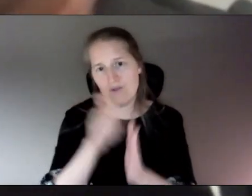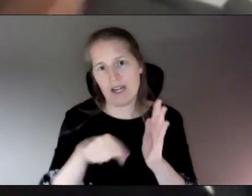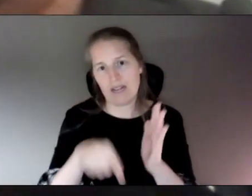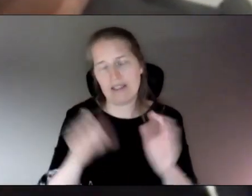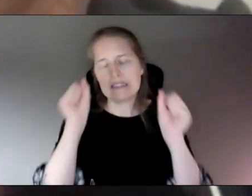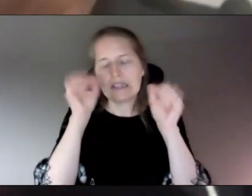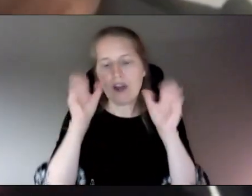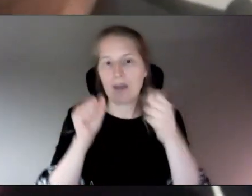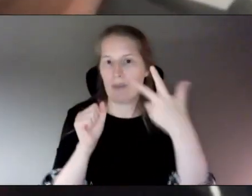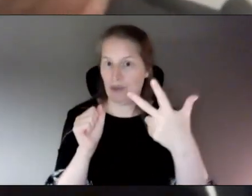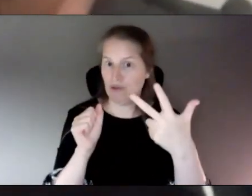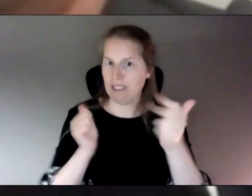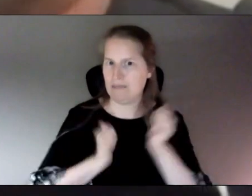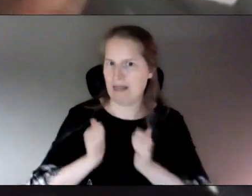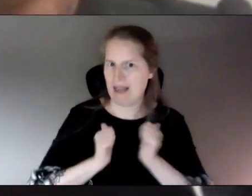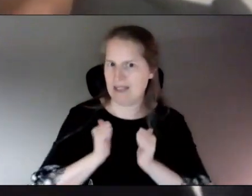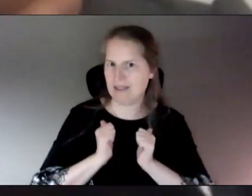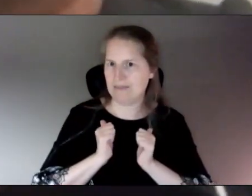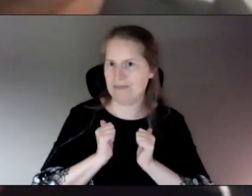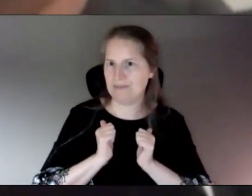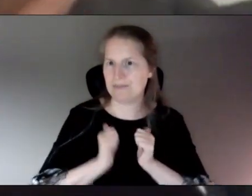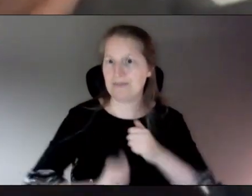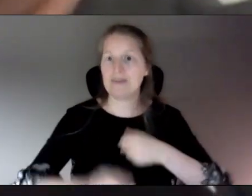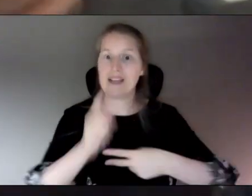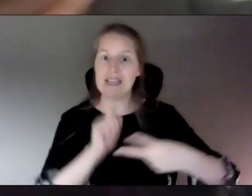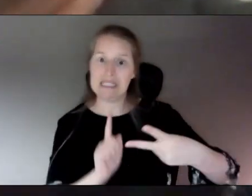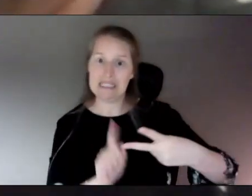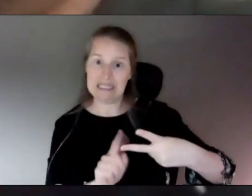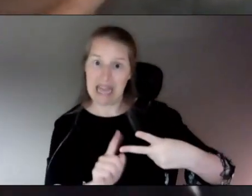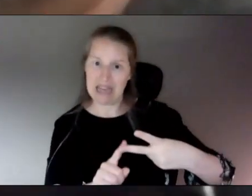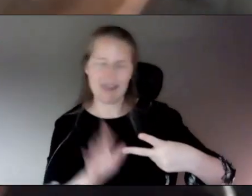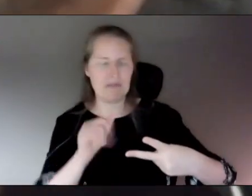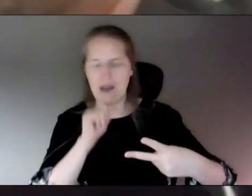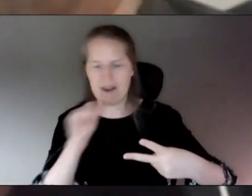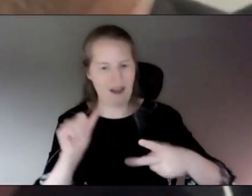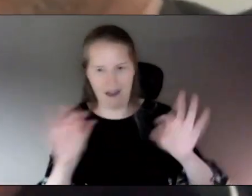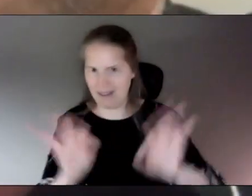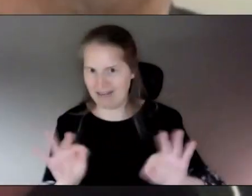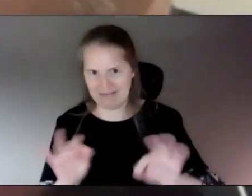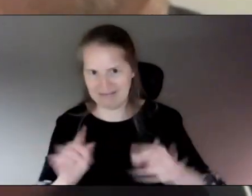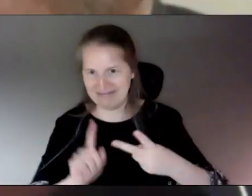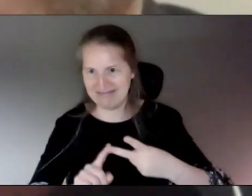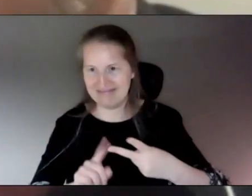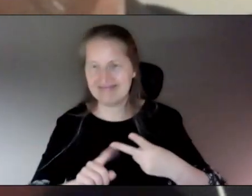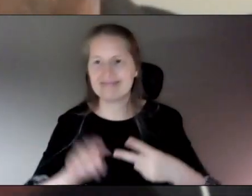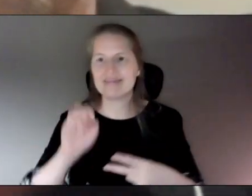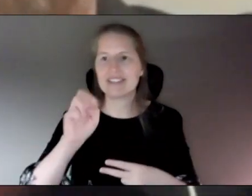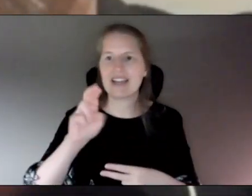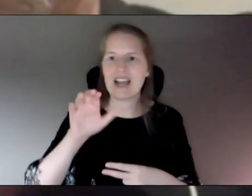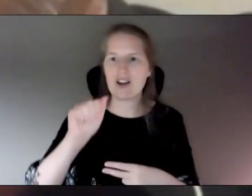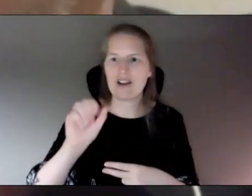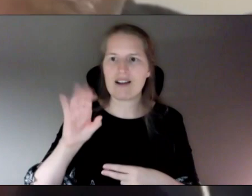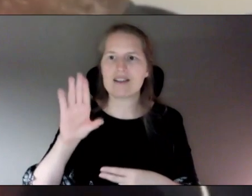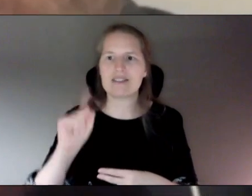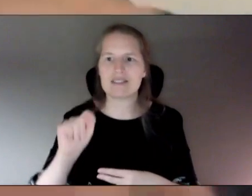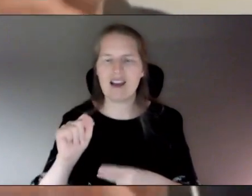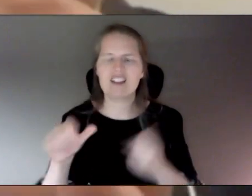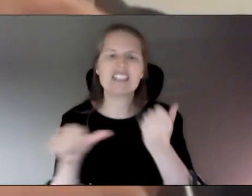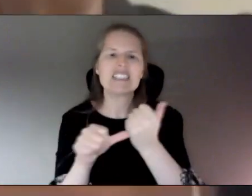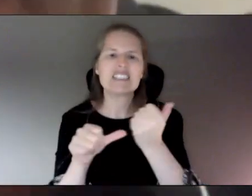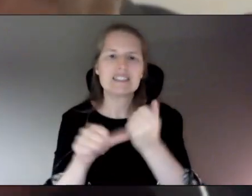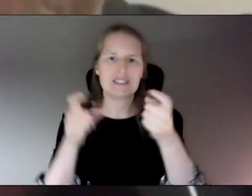plays. Second, but she's second to none, is Erica Scott, our assistant